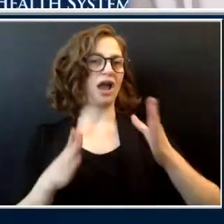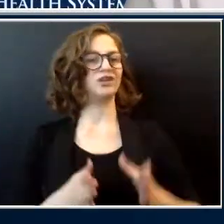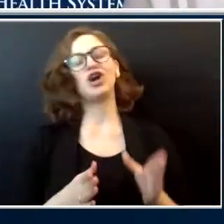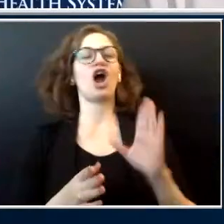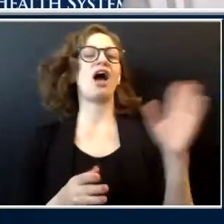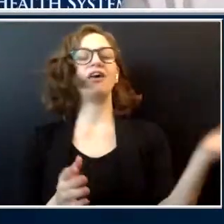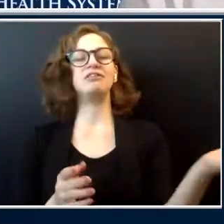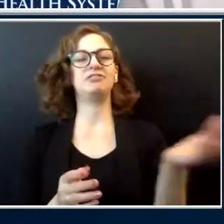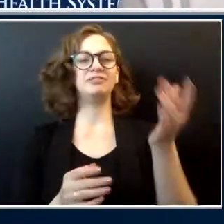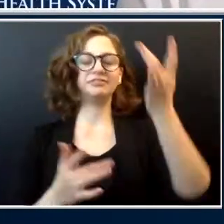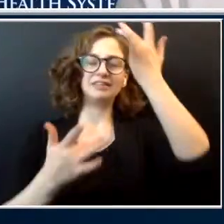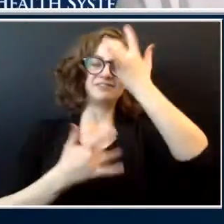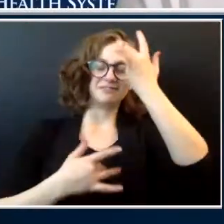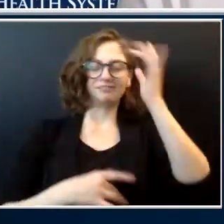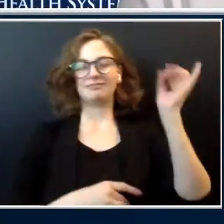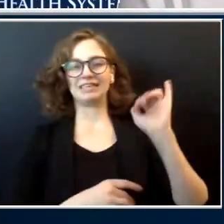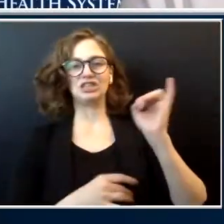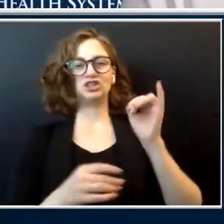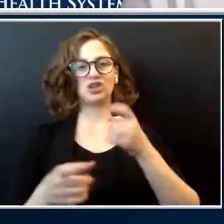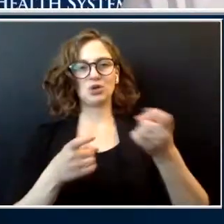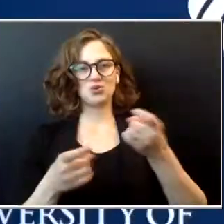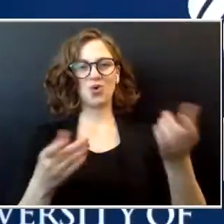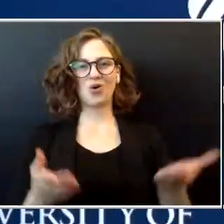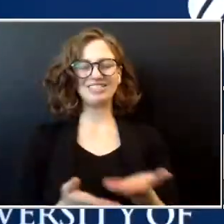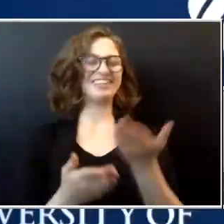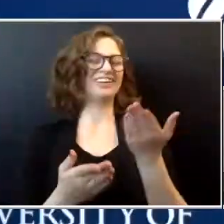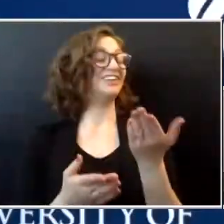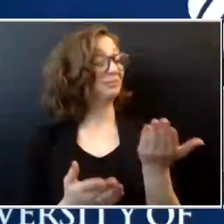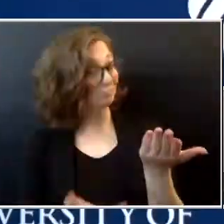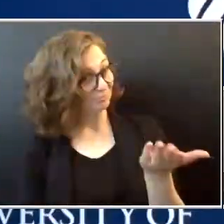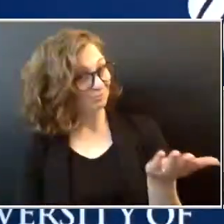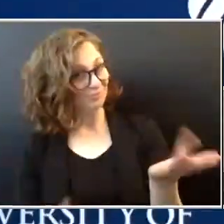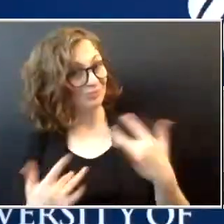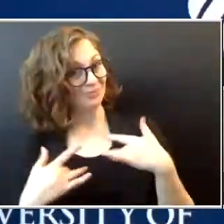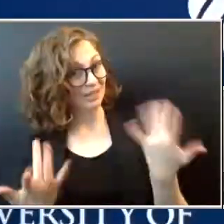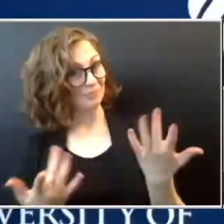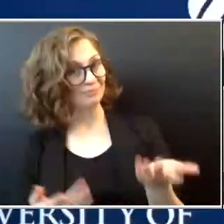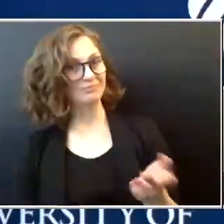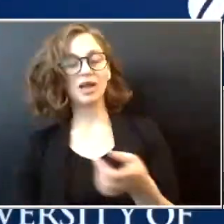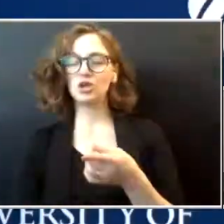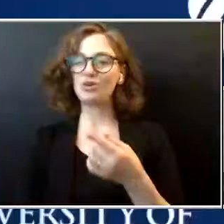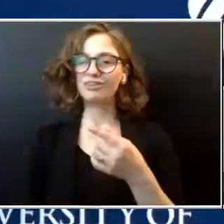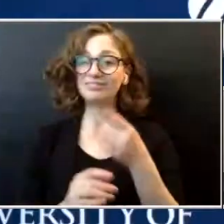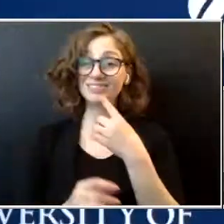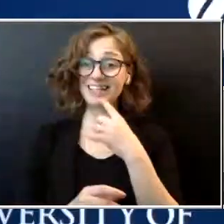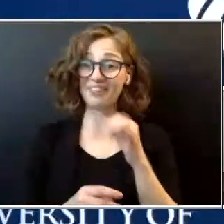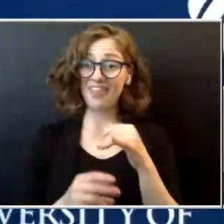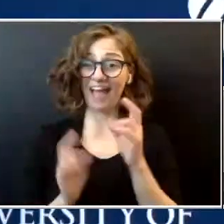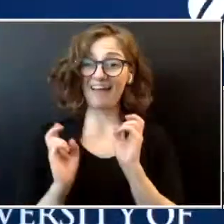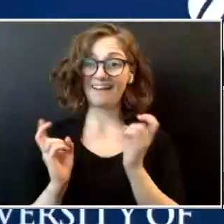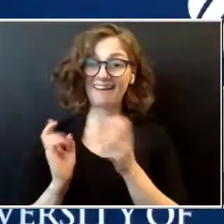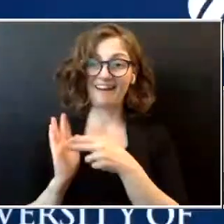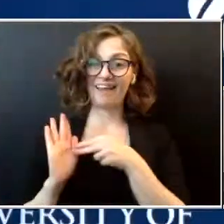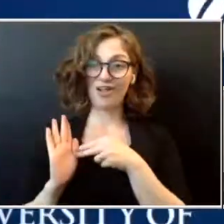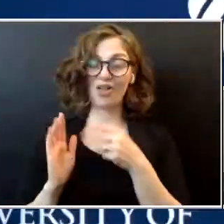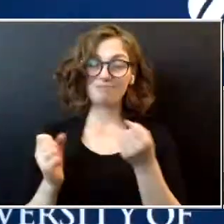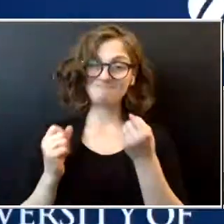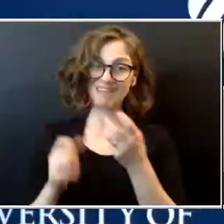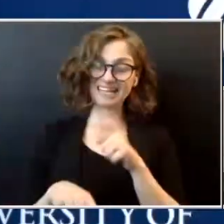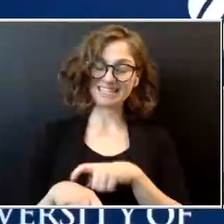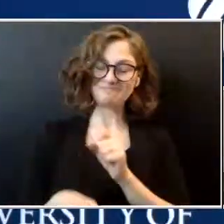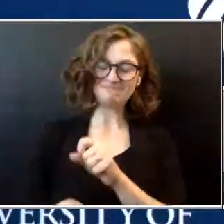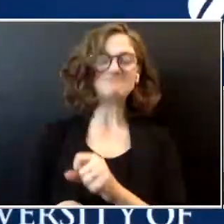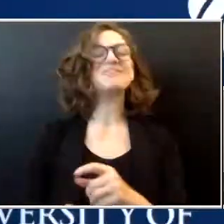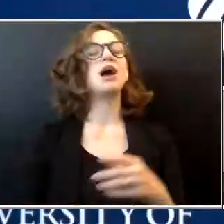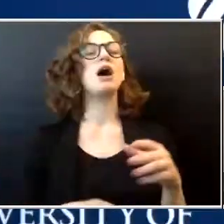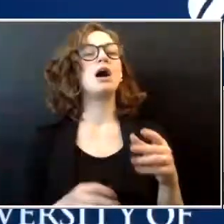time. Doc Hawk, what's COVID count looking like? Oh, yeah, no, you've said it a lot for sure. Yeah. It's been a while. COVID count right now, 21